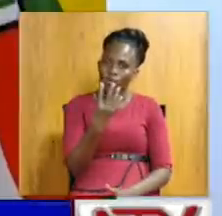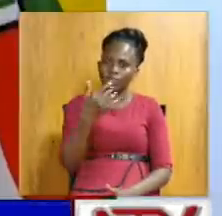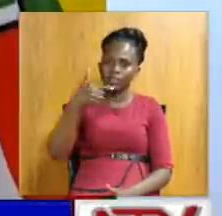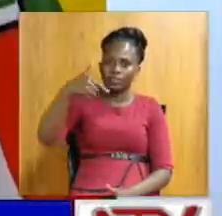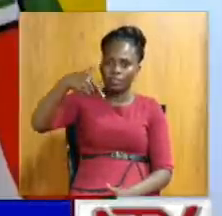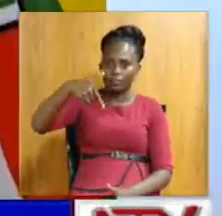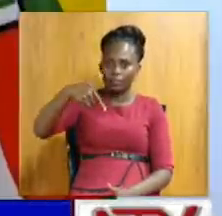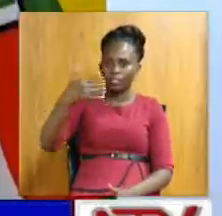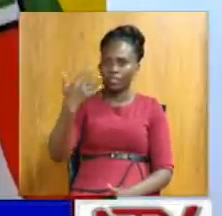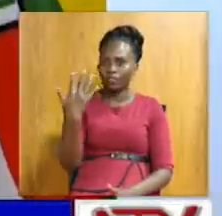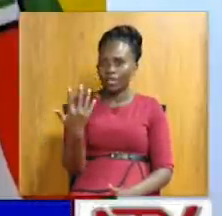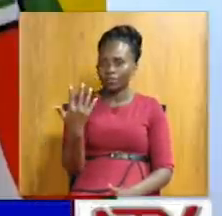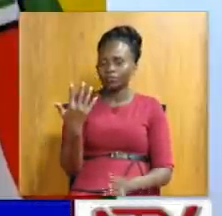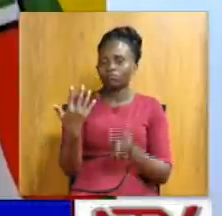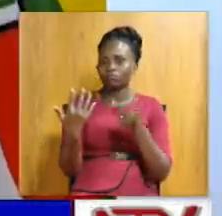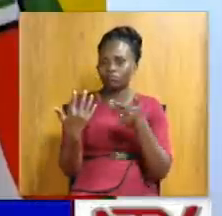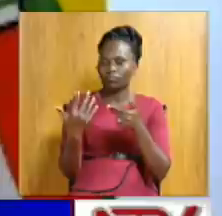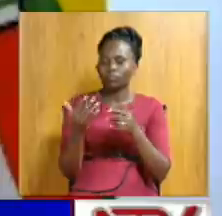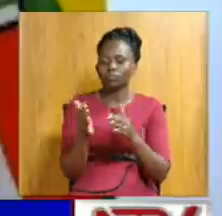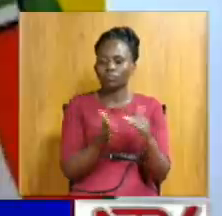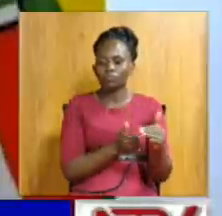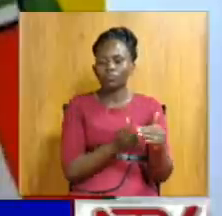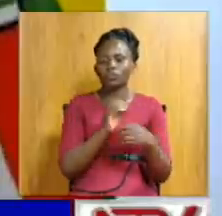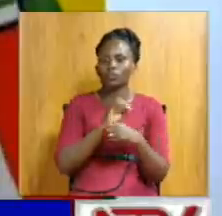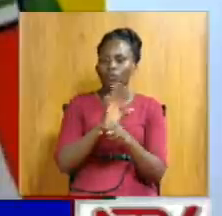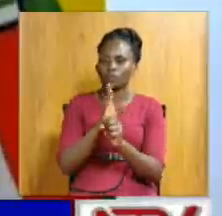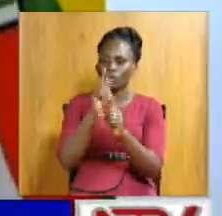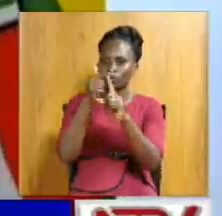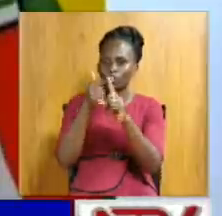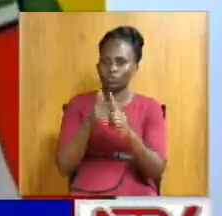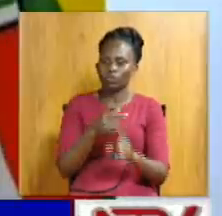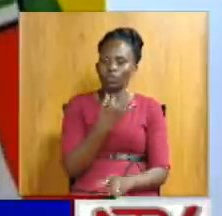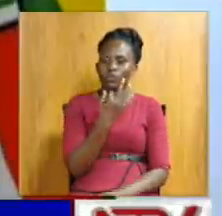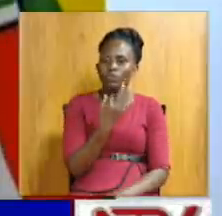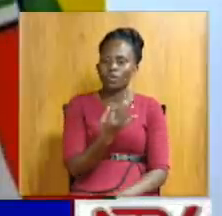475. The total coronavirus beds are 3,100.